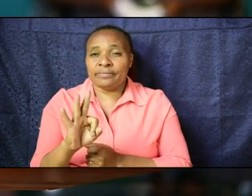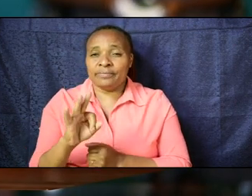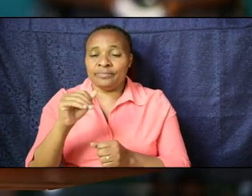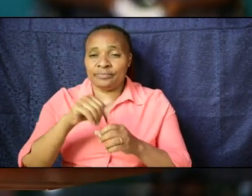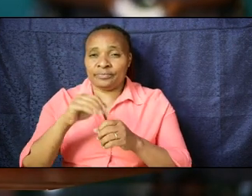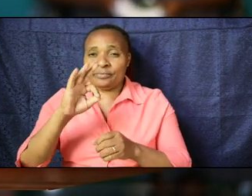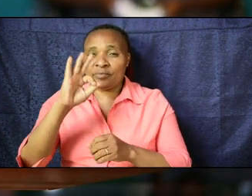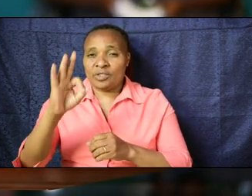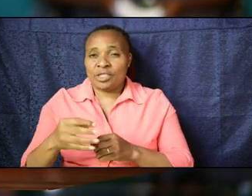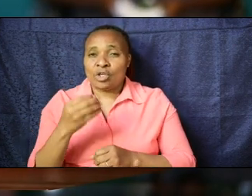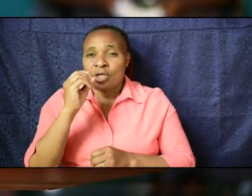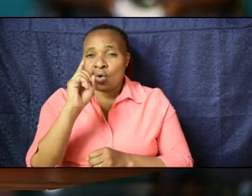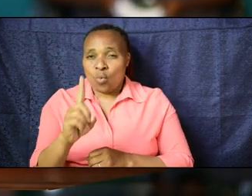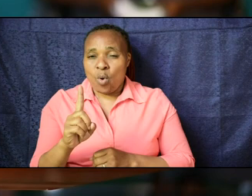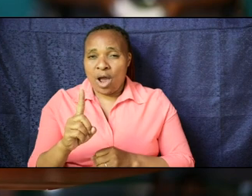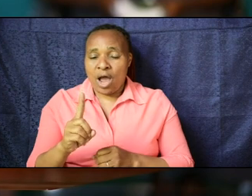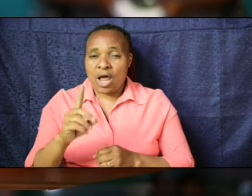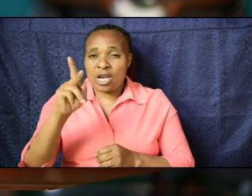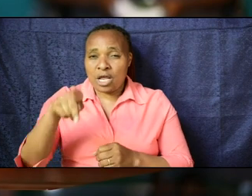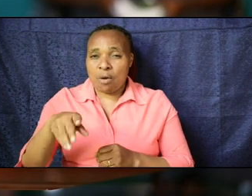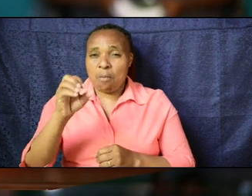In 2001, Portugal